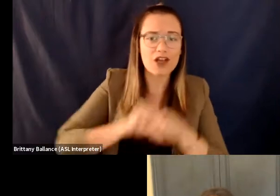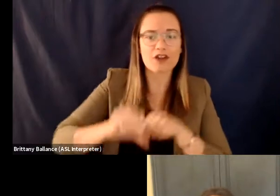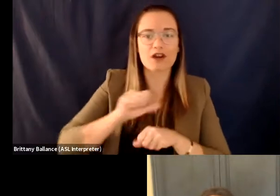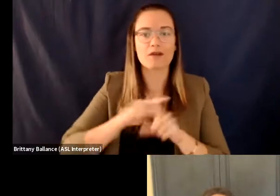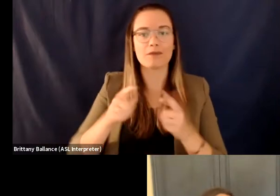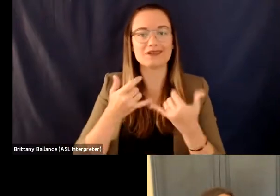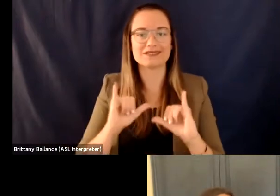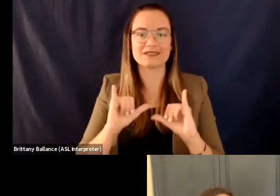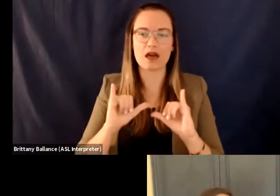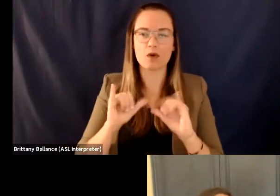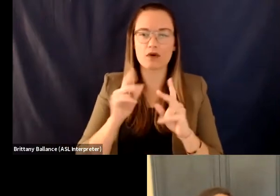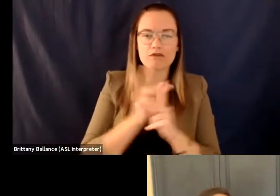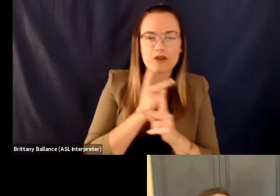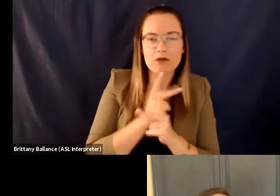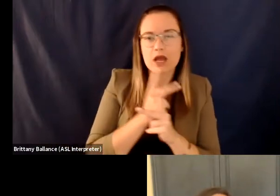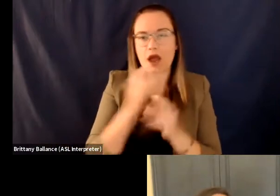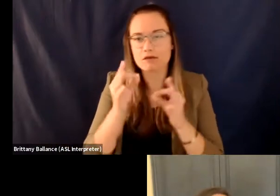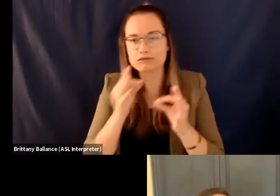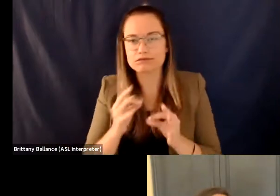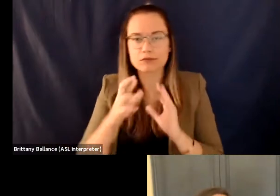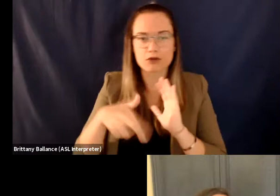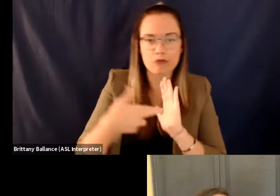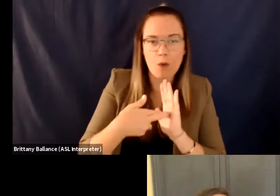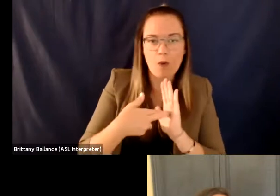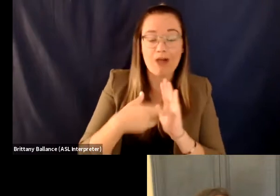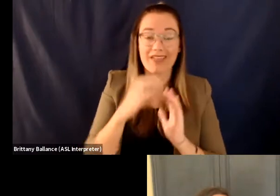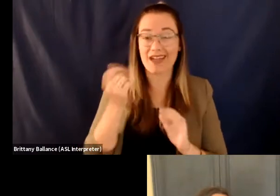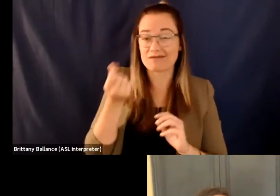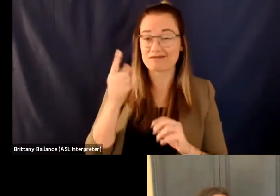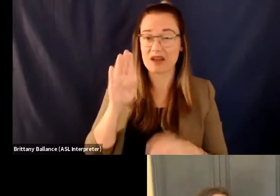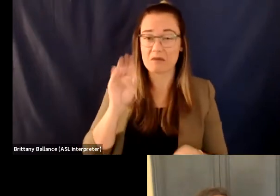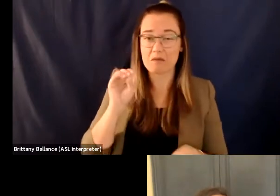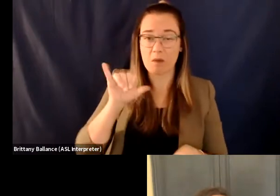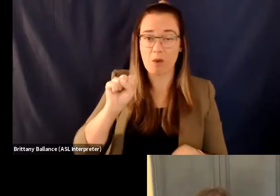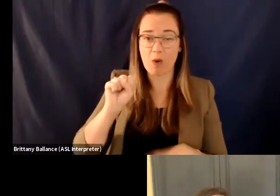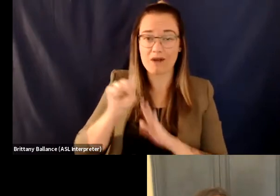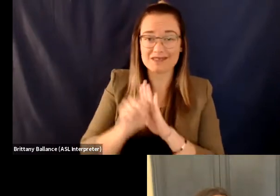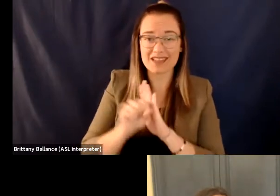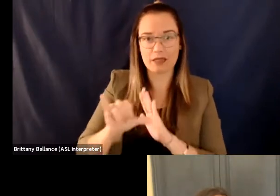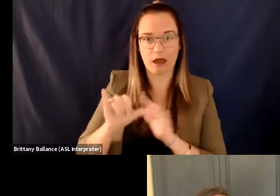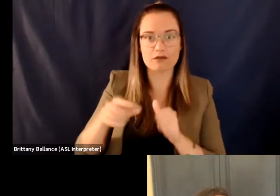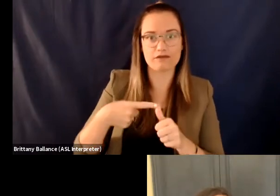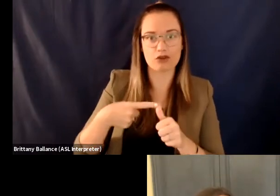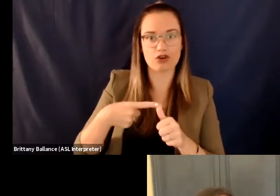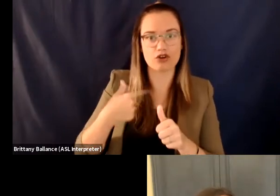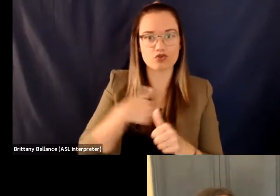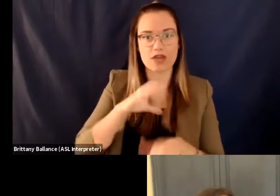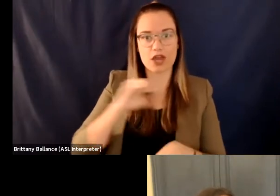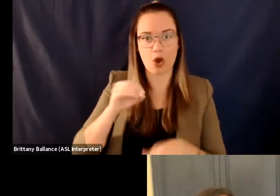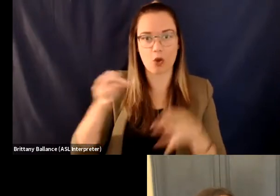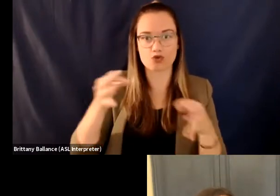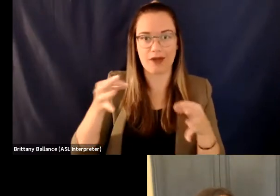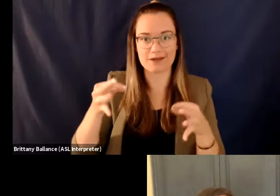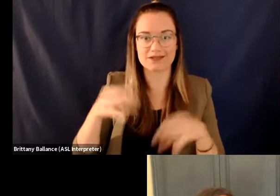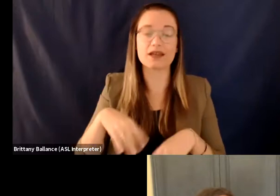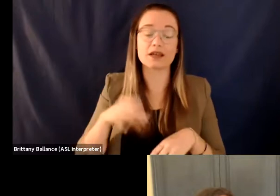constantly defining and redefining the roles. And actually, Boy State is the first time that we've co-directed. So in many respects, it's